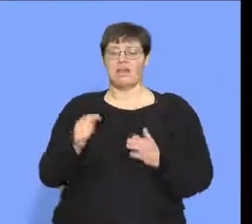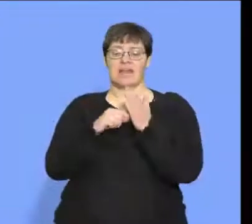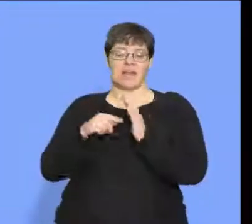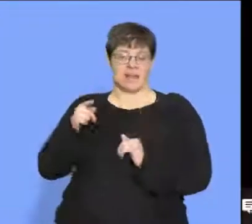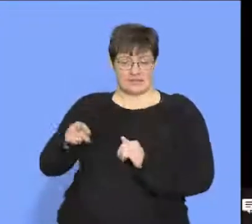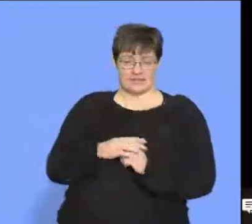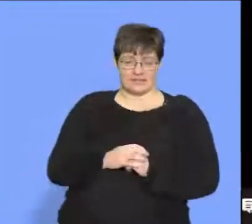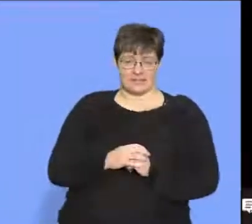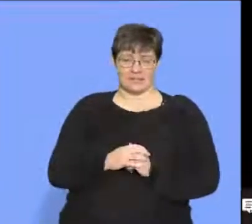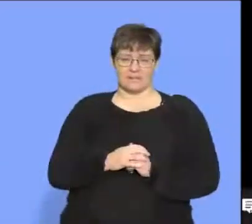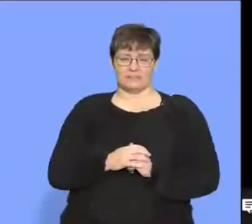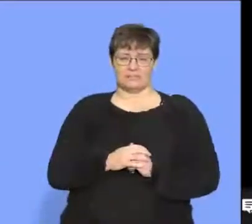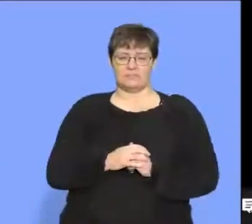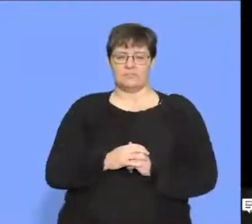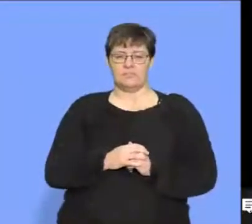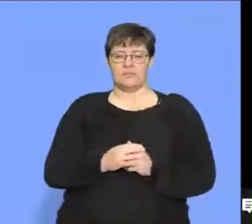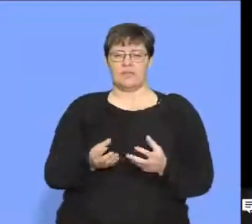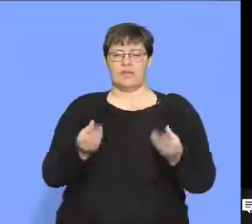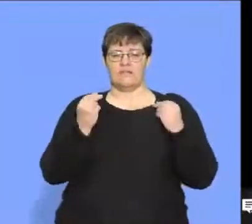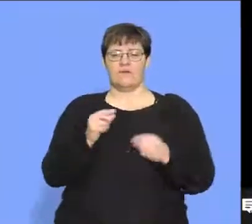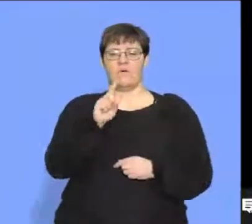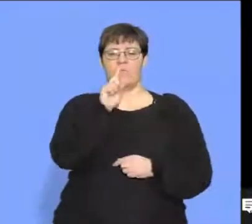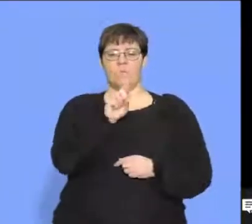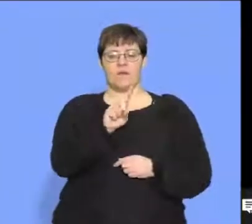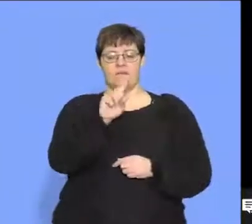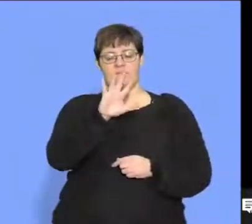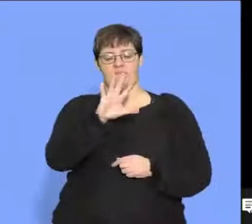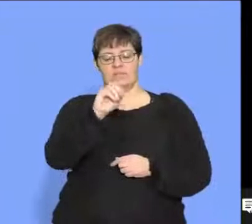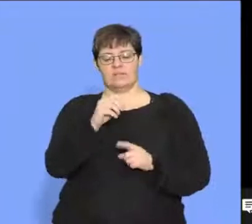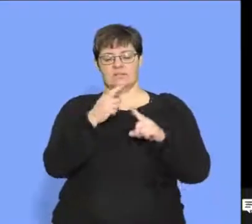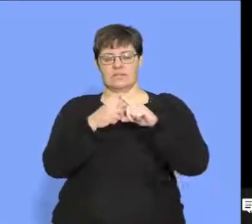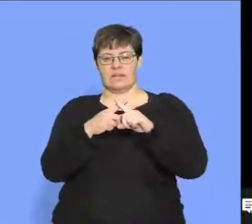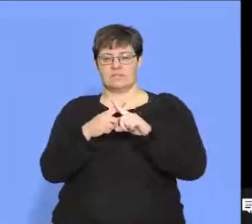So to the calculator we go. We have